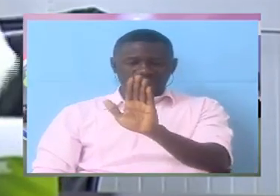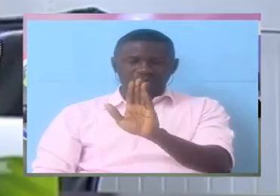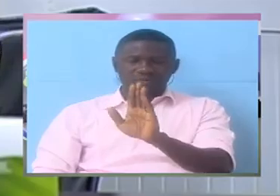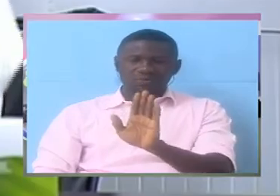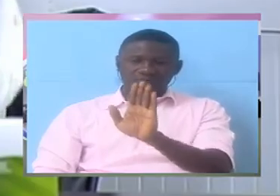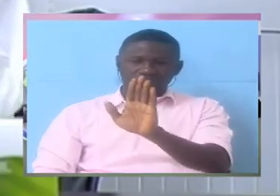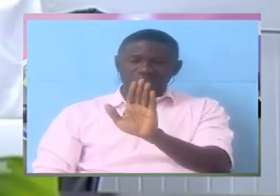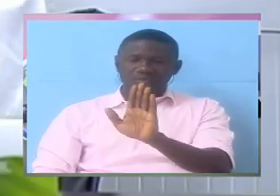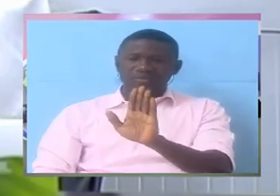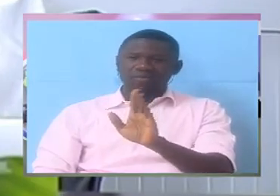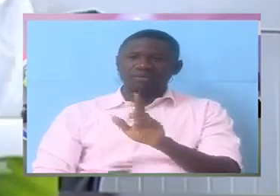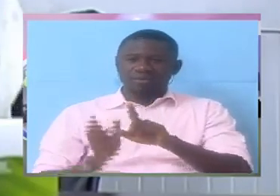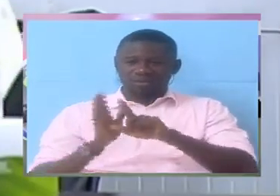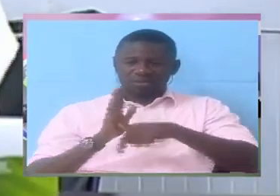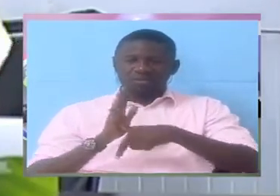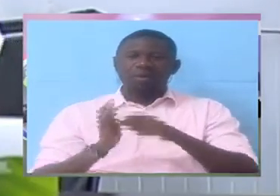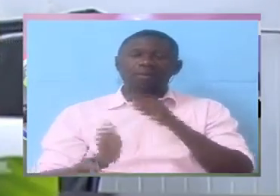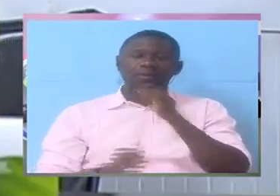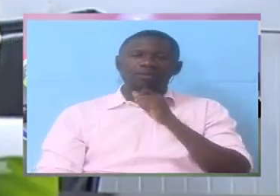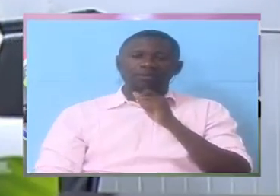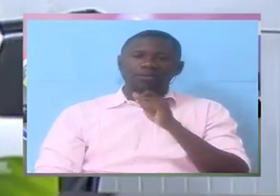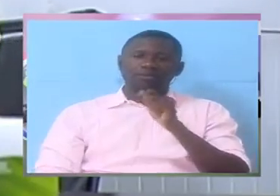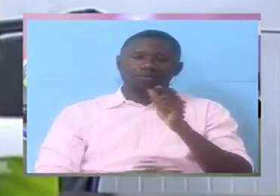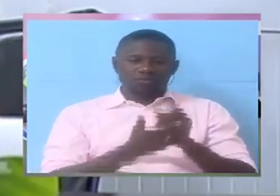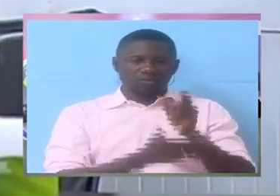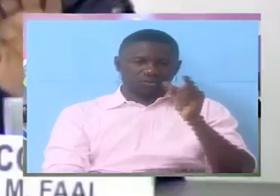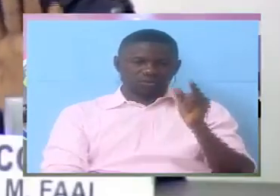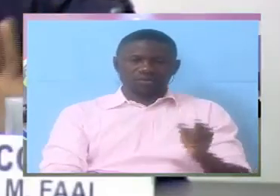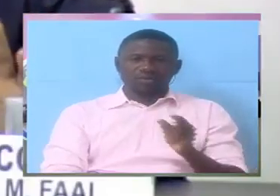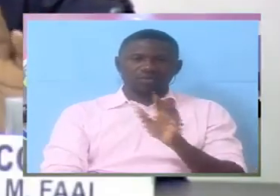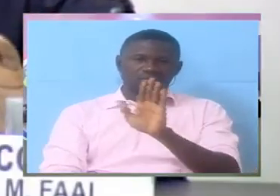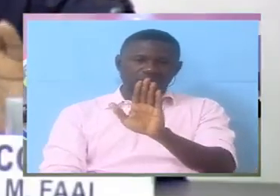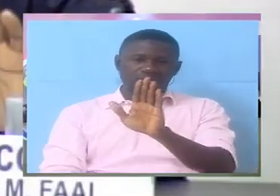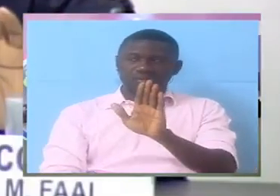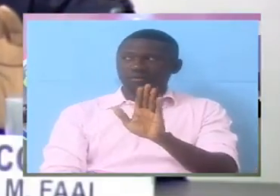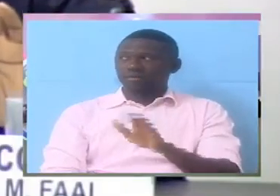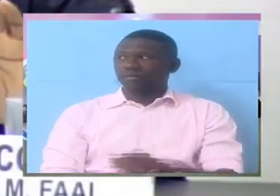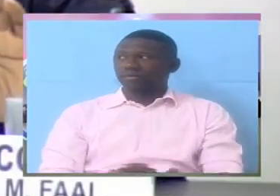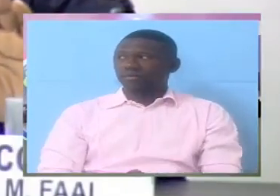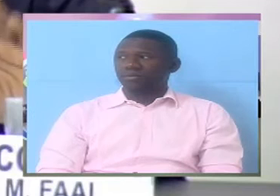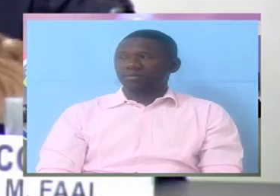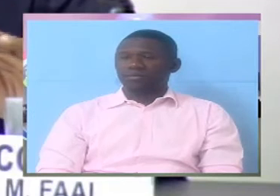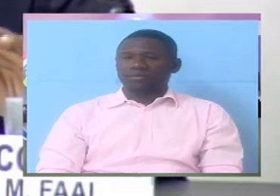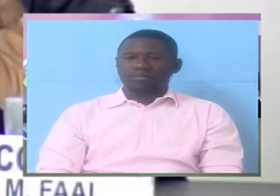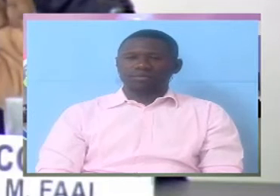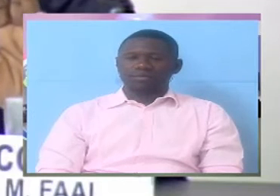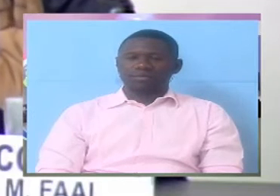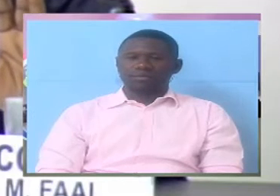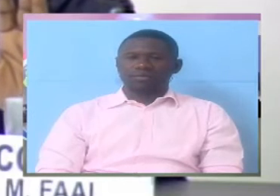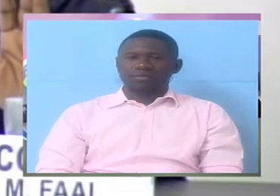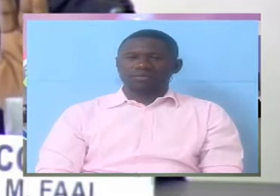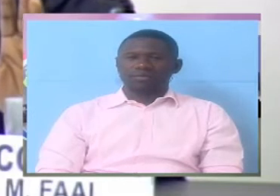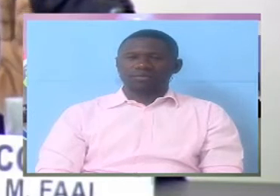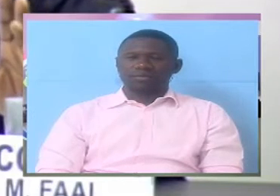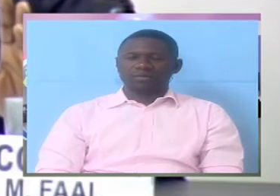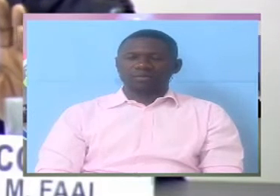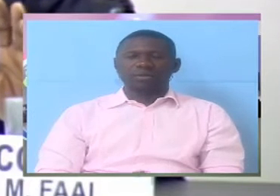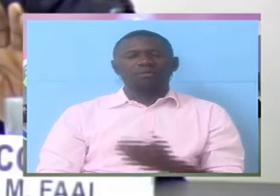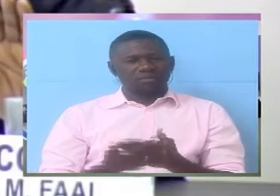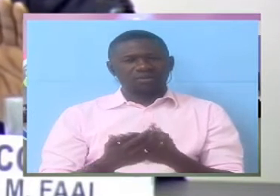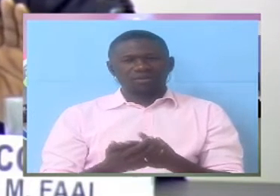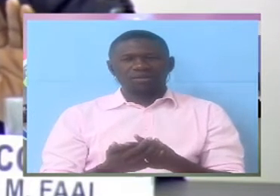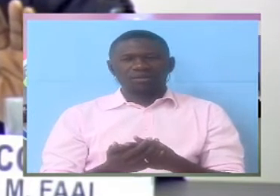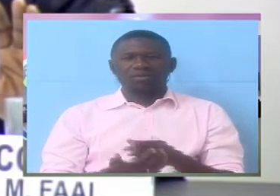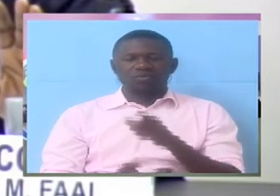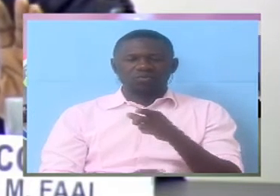Hold a second, Mr. Witness. No, let the witness answer. I don't think the witness needs